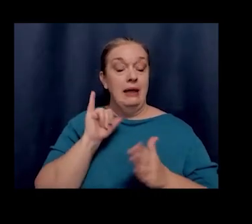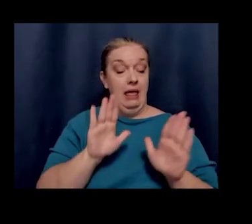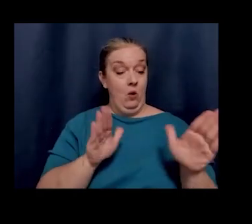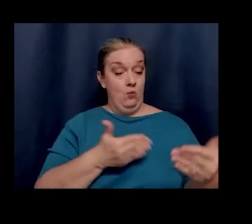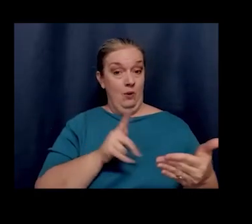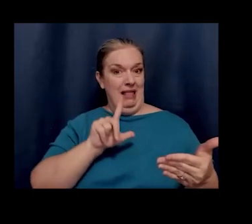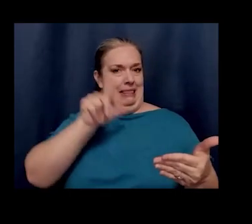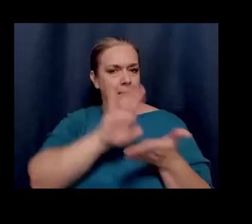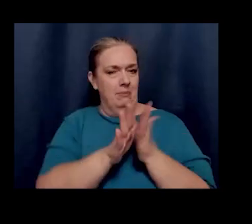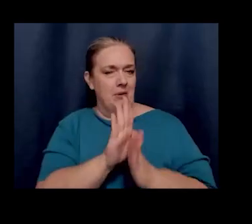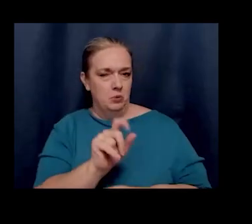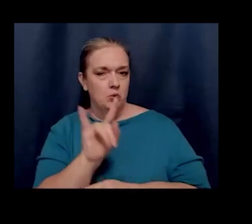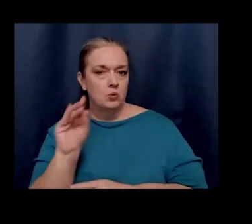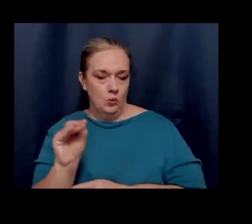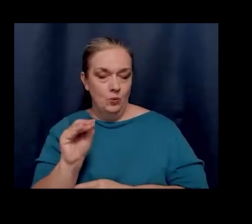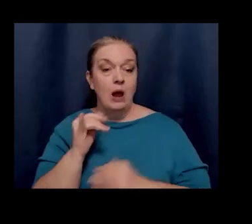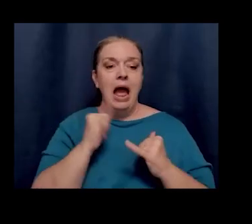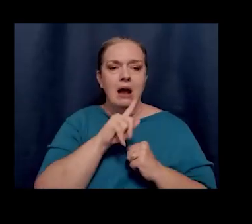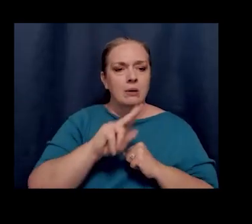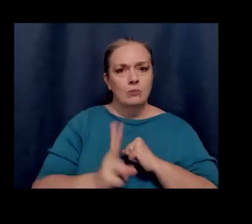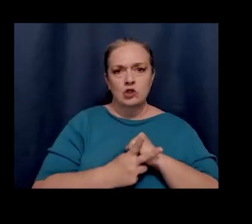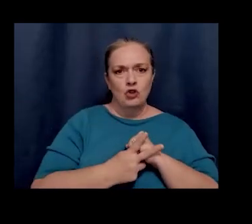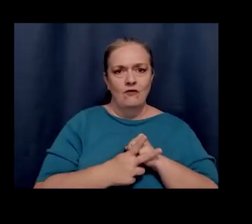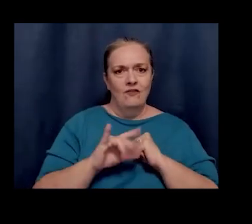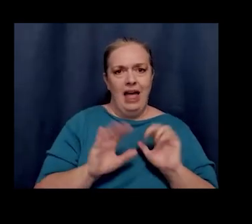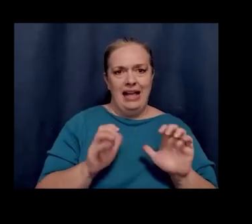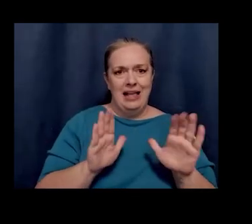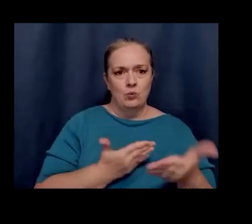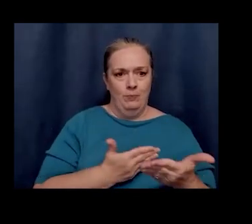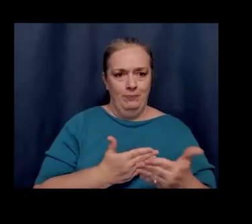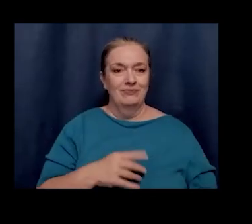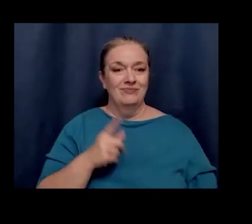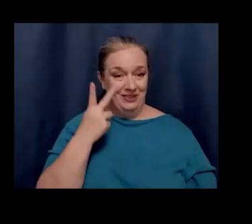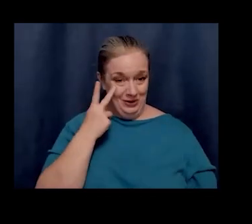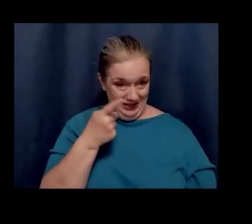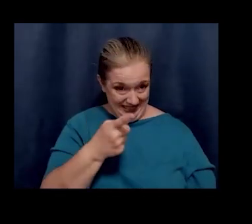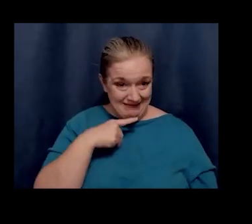personal studio has now been preserved. This is you're seeing on the screen the